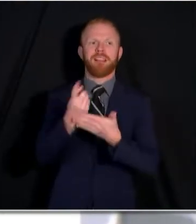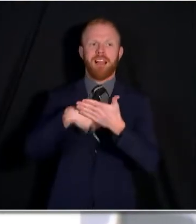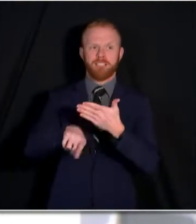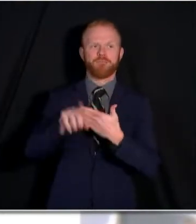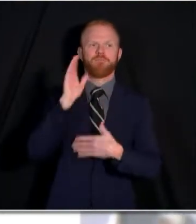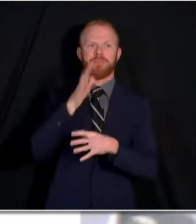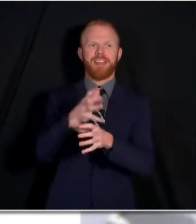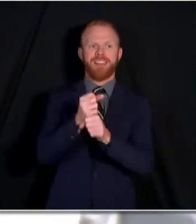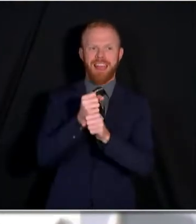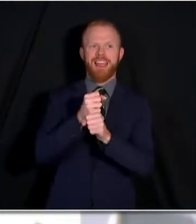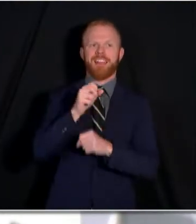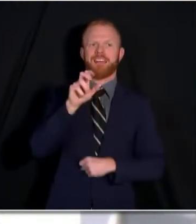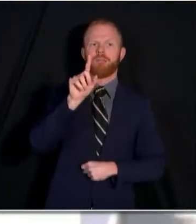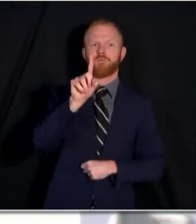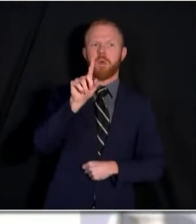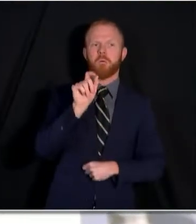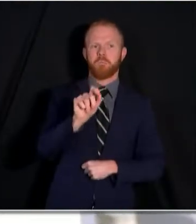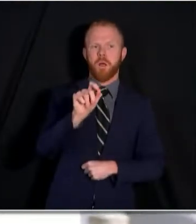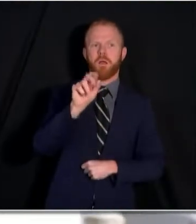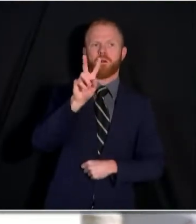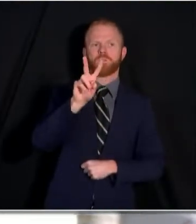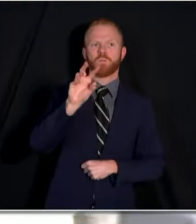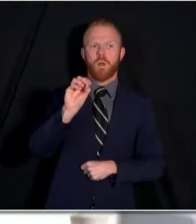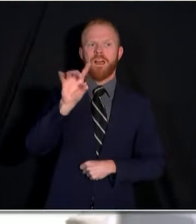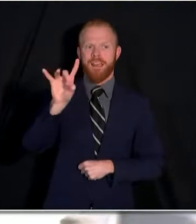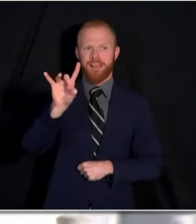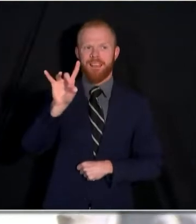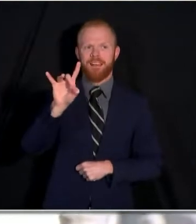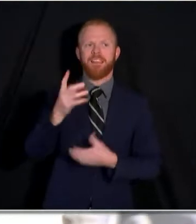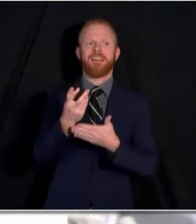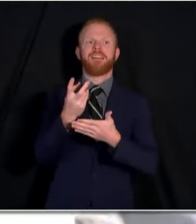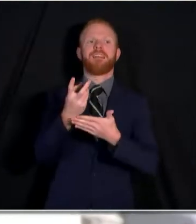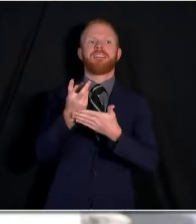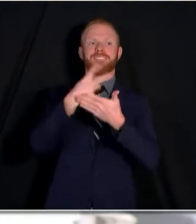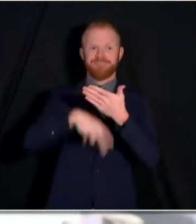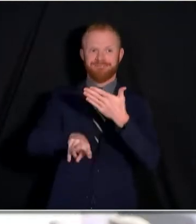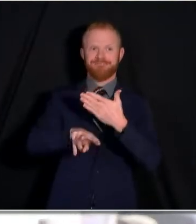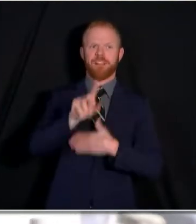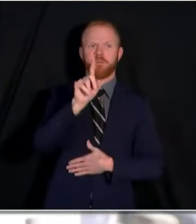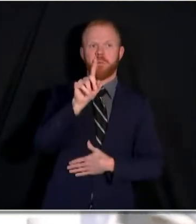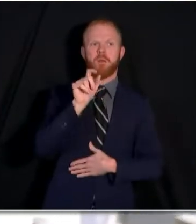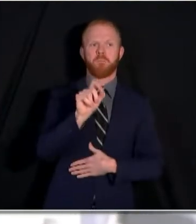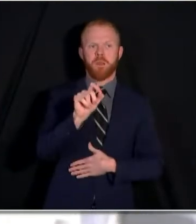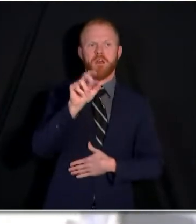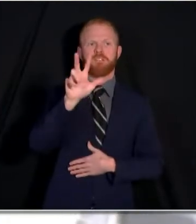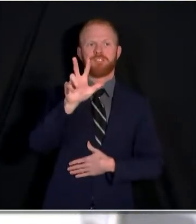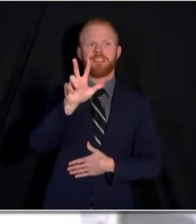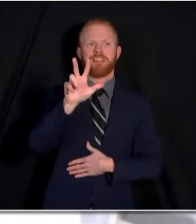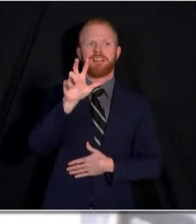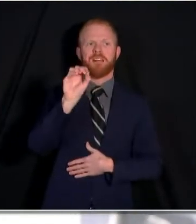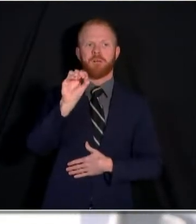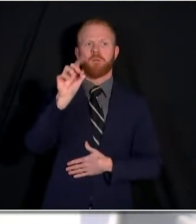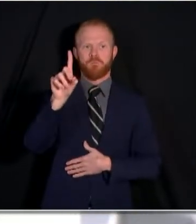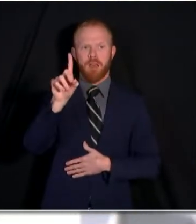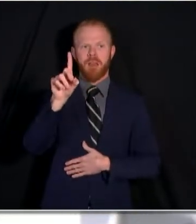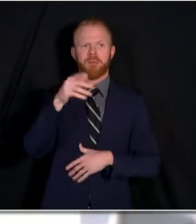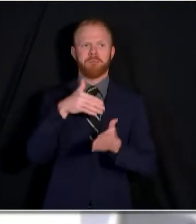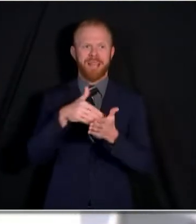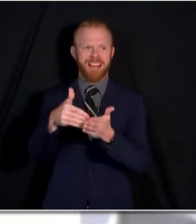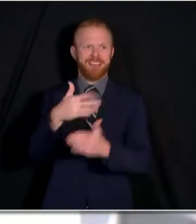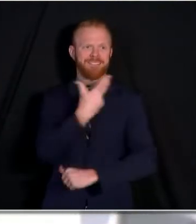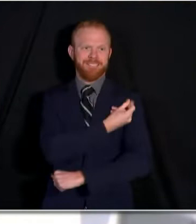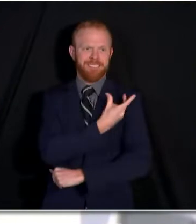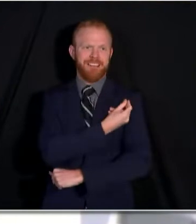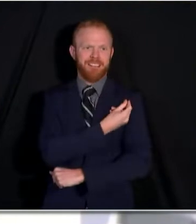1.28 million vaccines. Next week, 1.31 million doses of vaccines. So from a little over